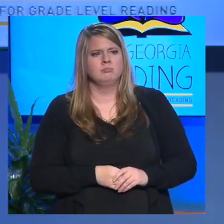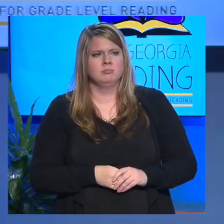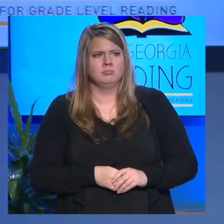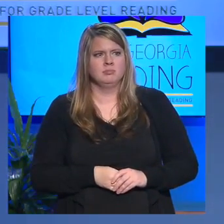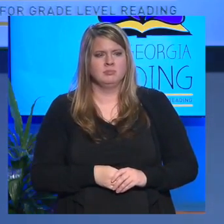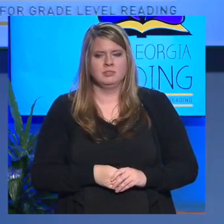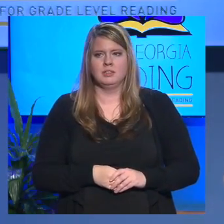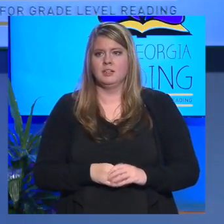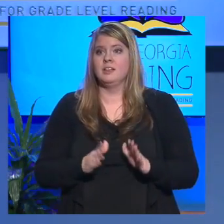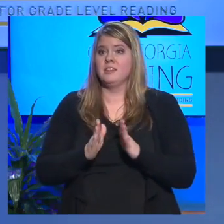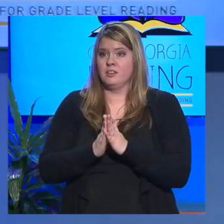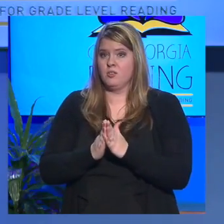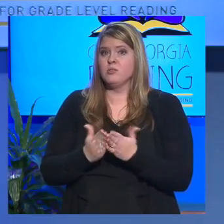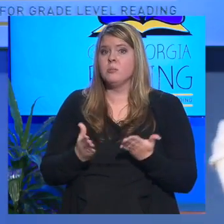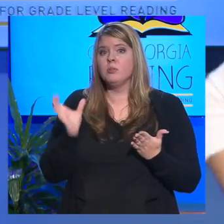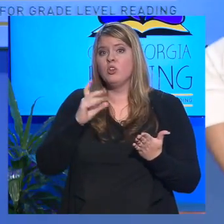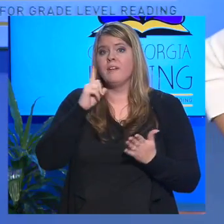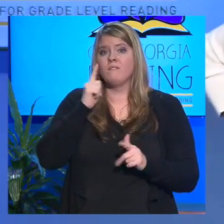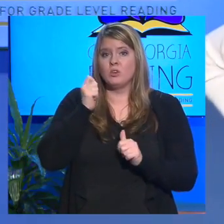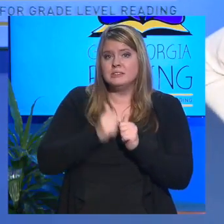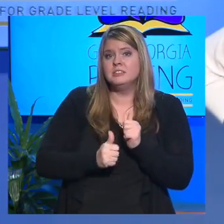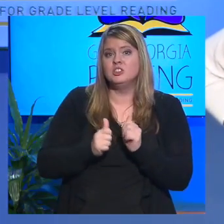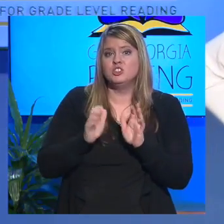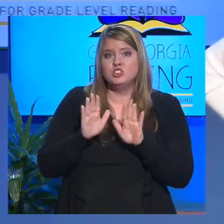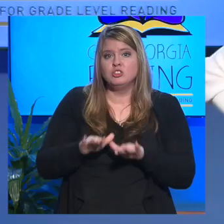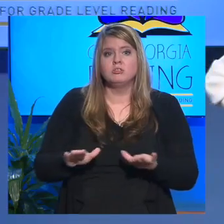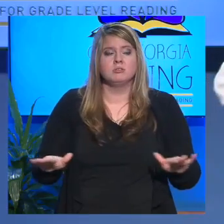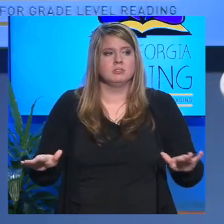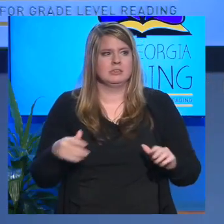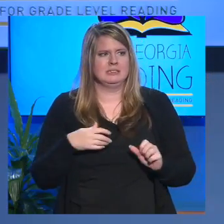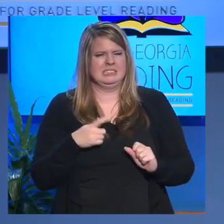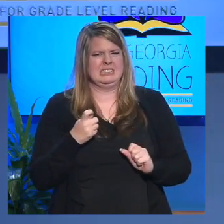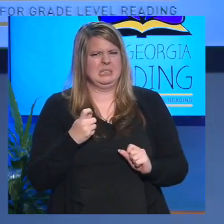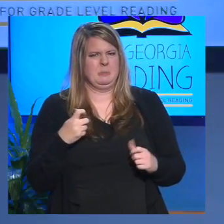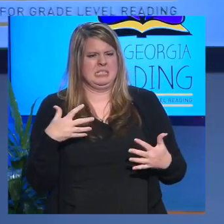There's a book looking for every child. That's kind of scary, lady.